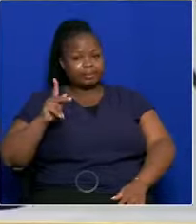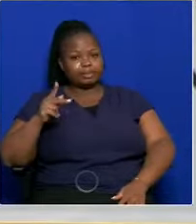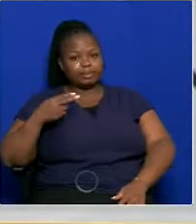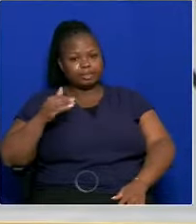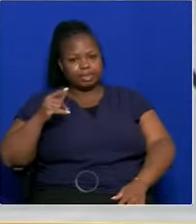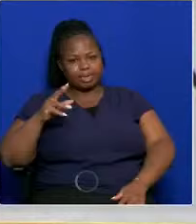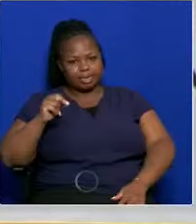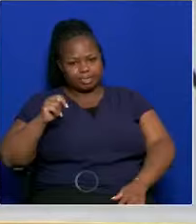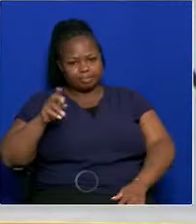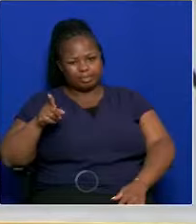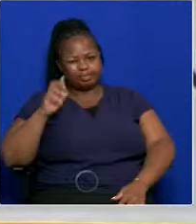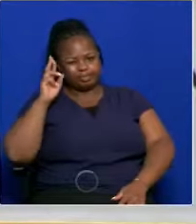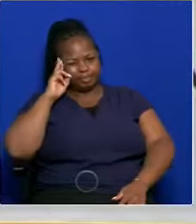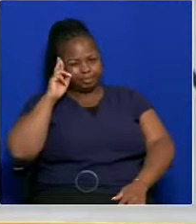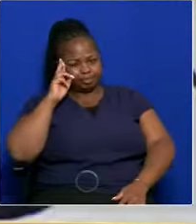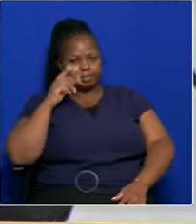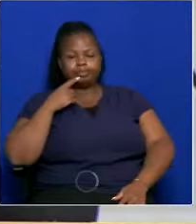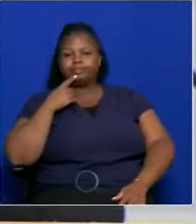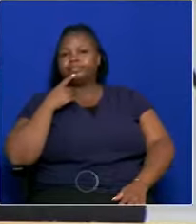Remember,